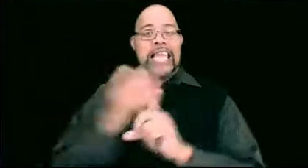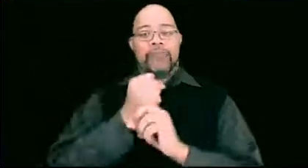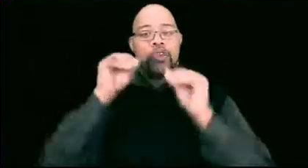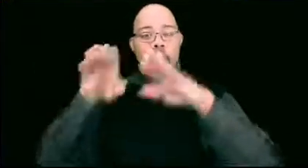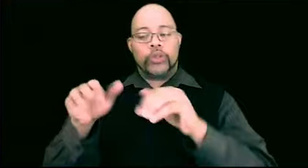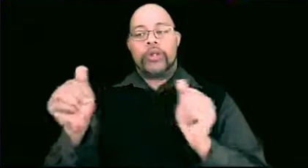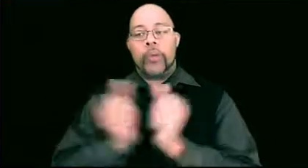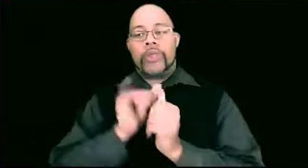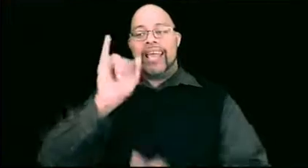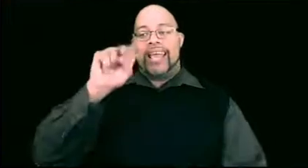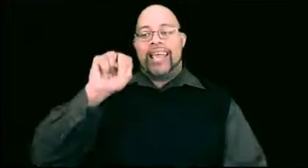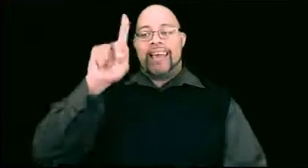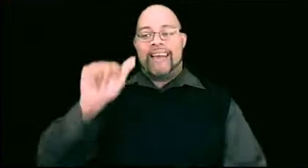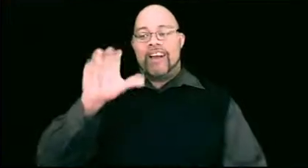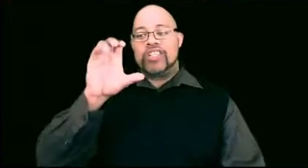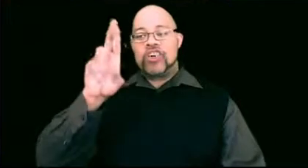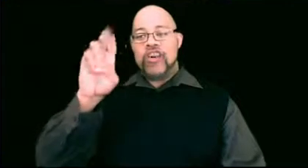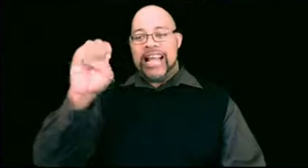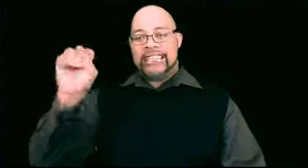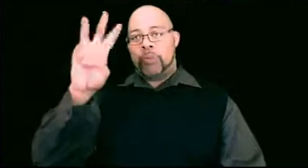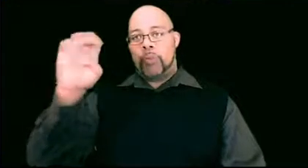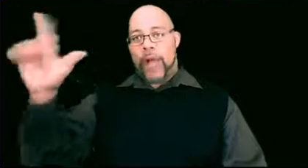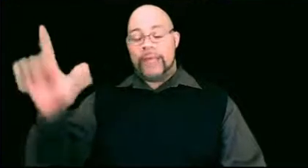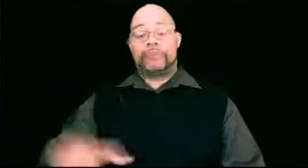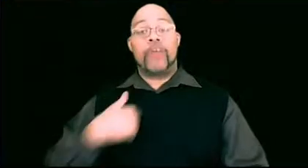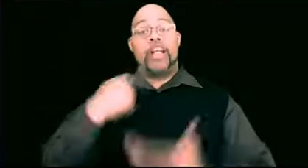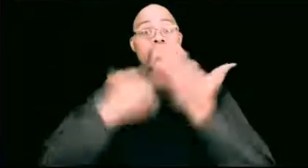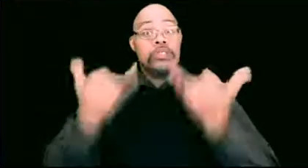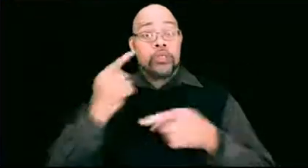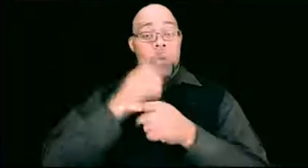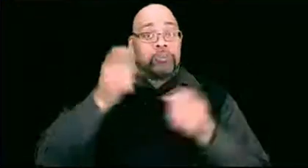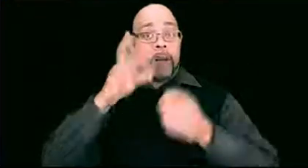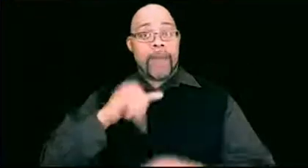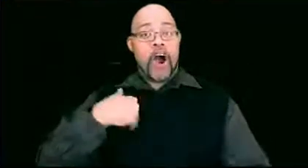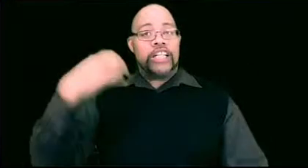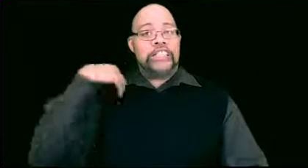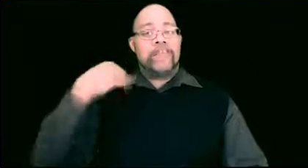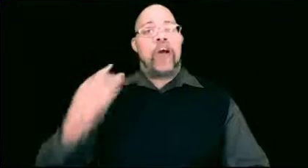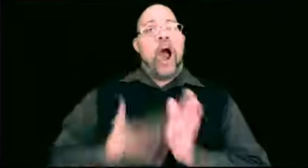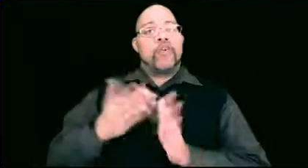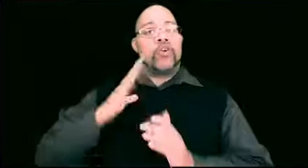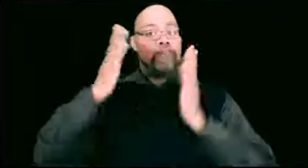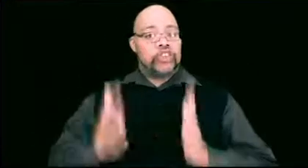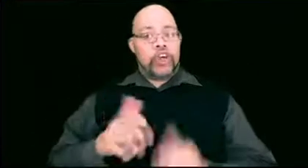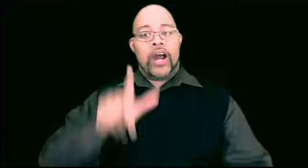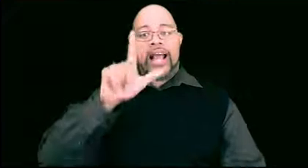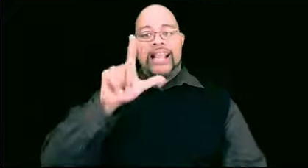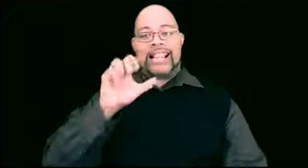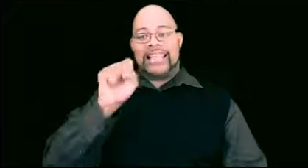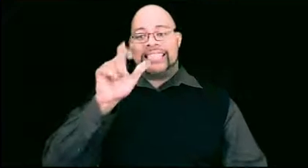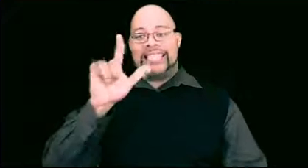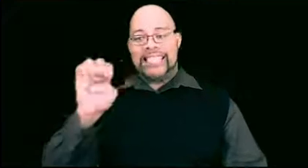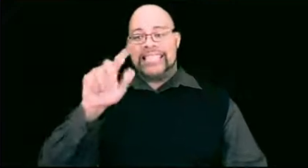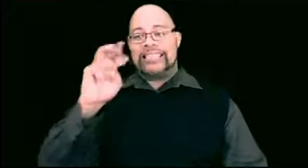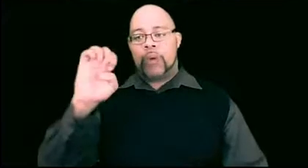And today we're diving into capturing the ocean with Inka Cresswell. The conversation will be moderated by our